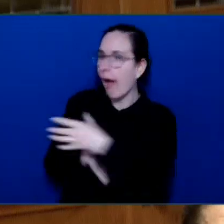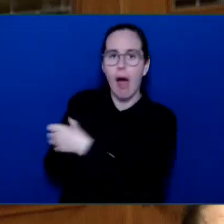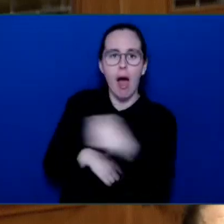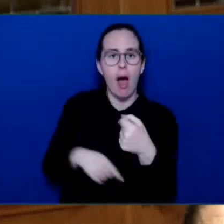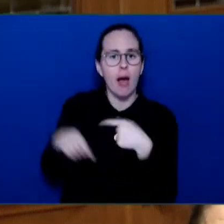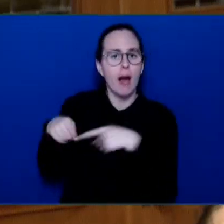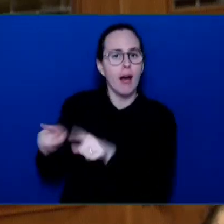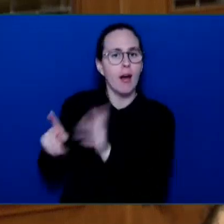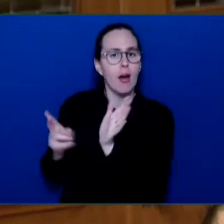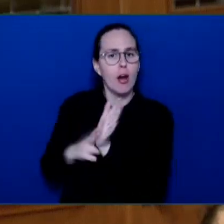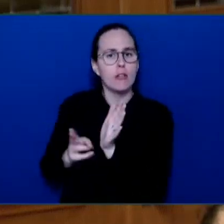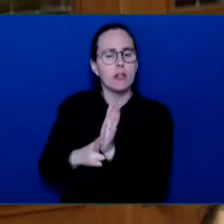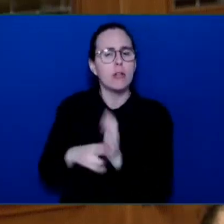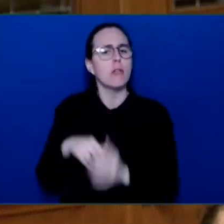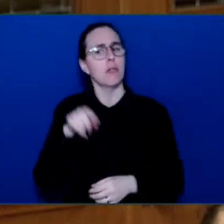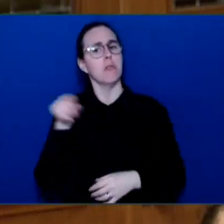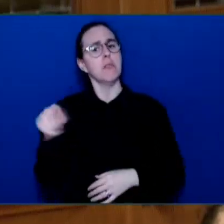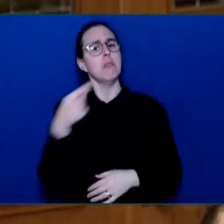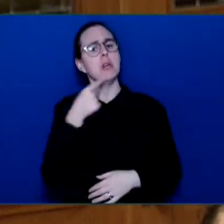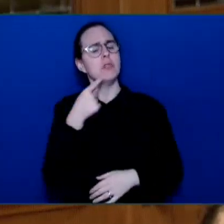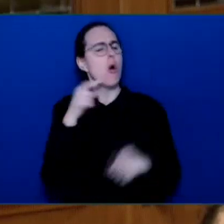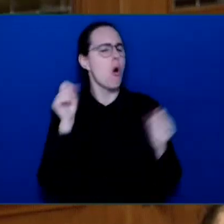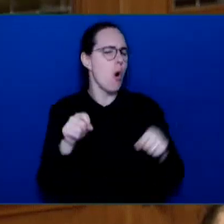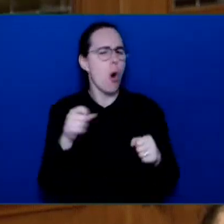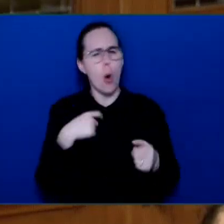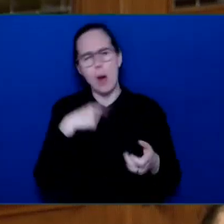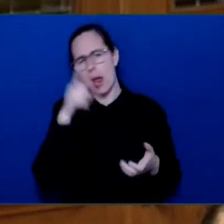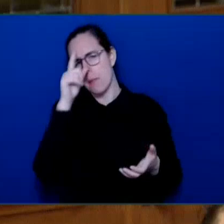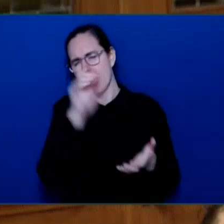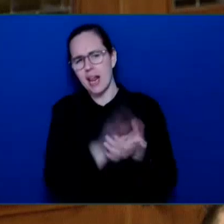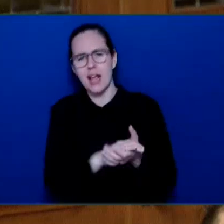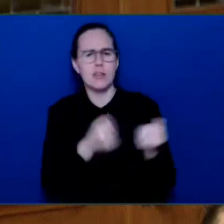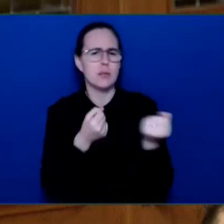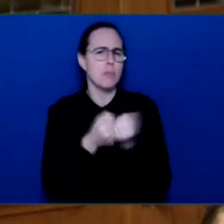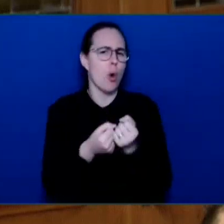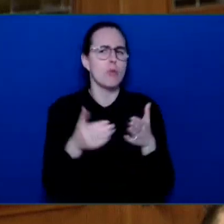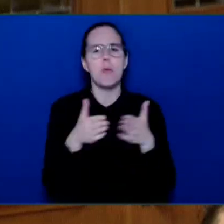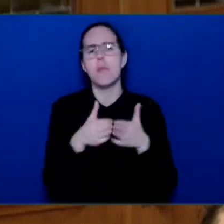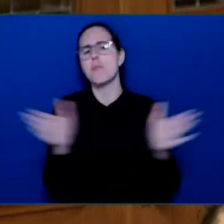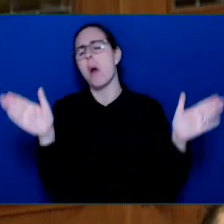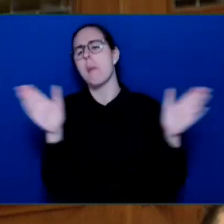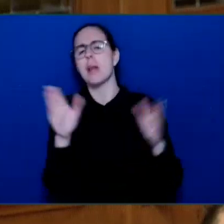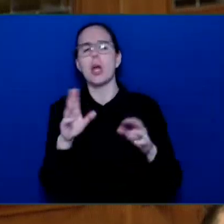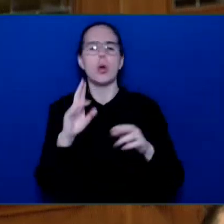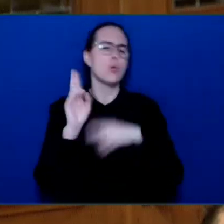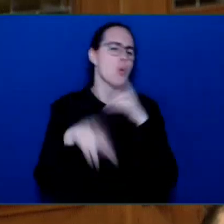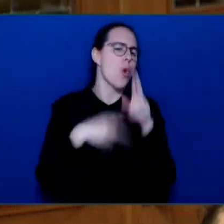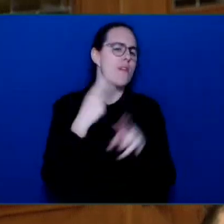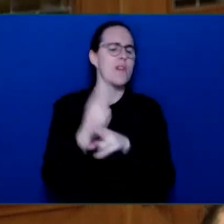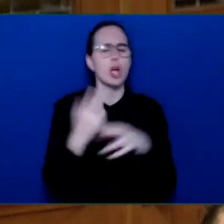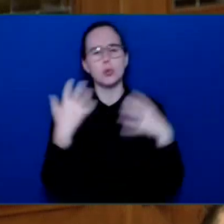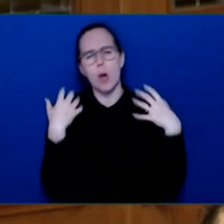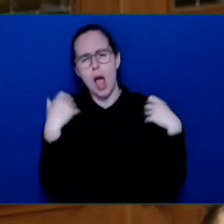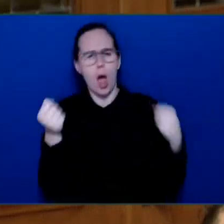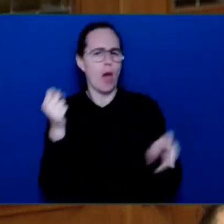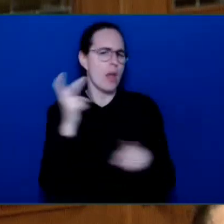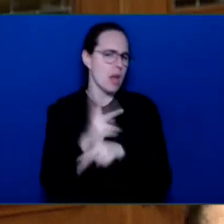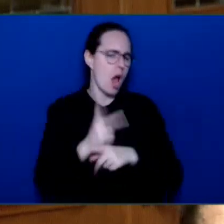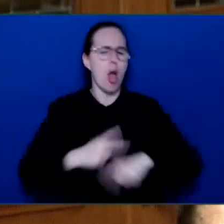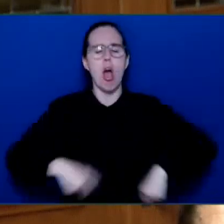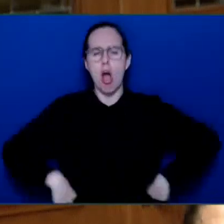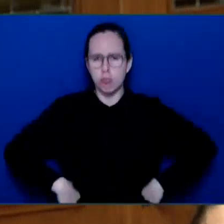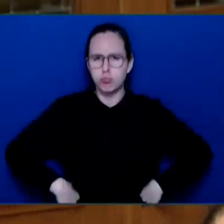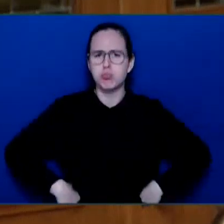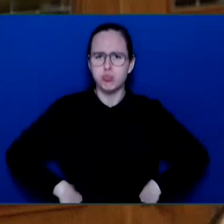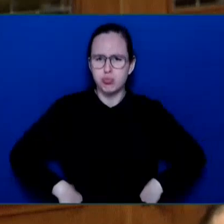seen an exponential increase in public funds going to private, for-profit companies. My question is to the Minister of